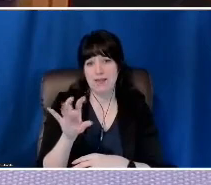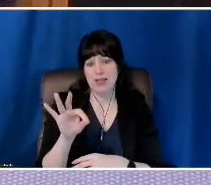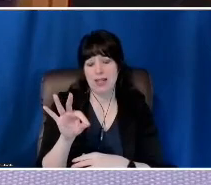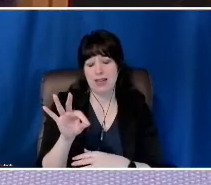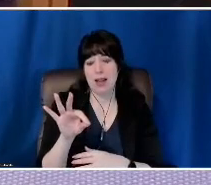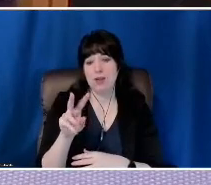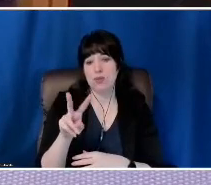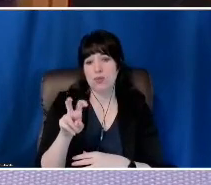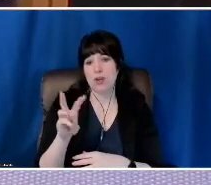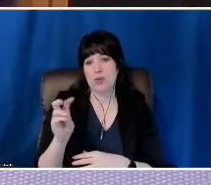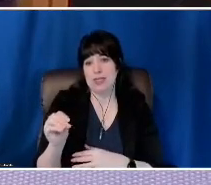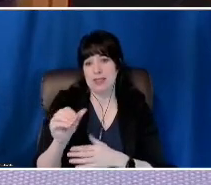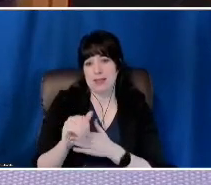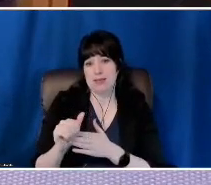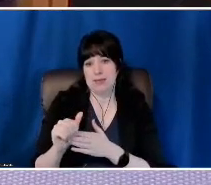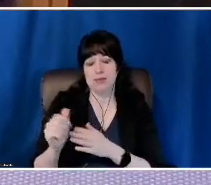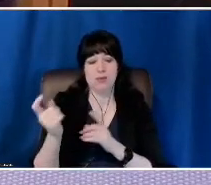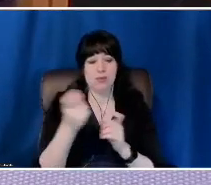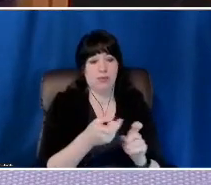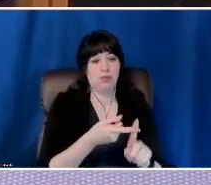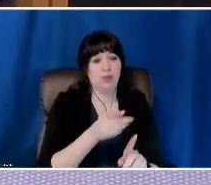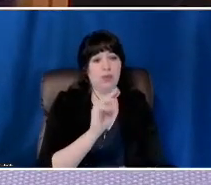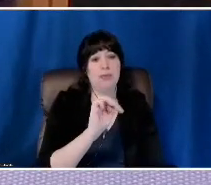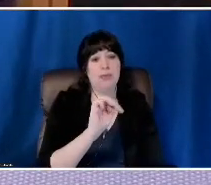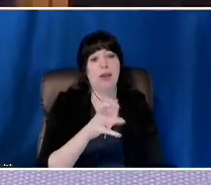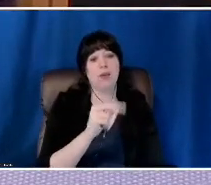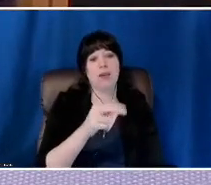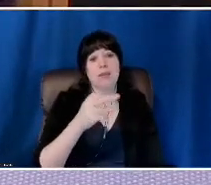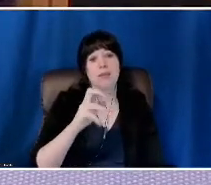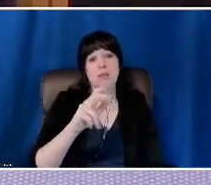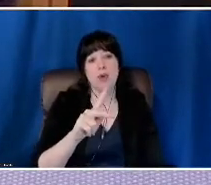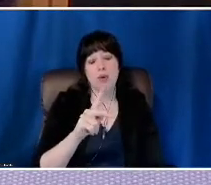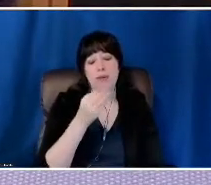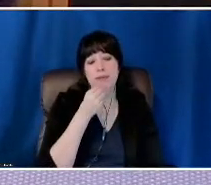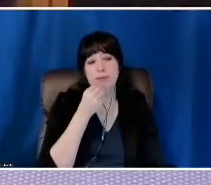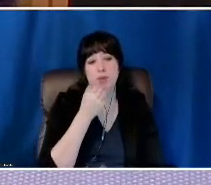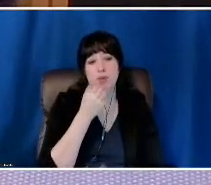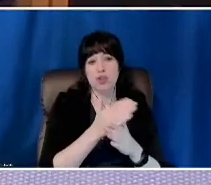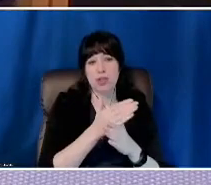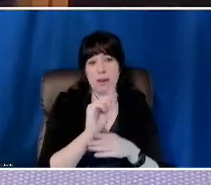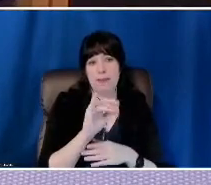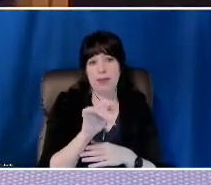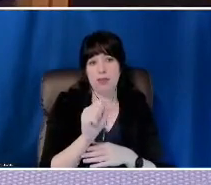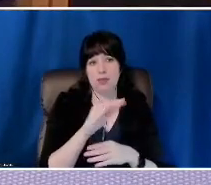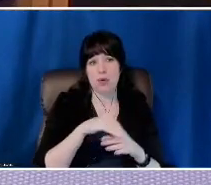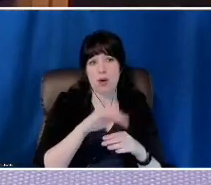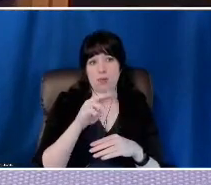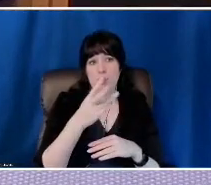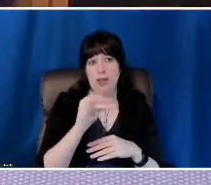$279,260 to Miriam Polk Food Share Meals on Wheels. Second. Any discussion?